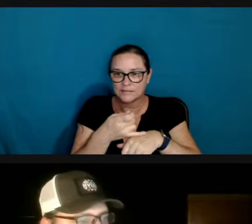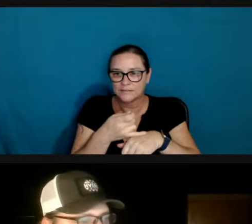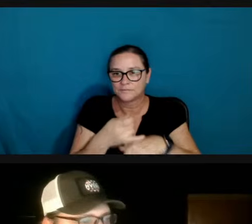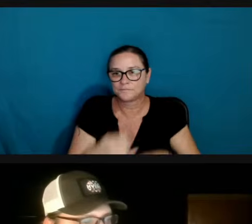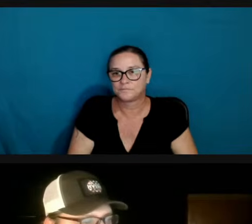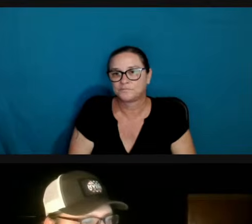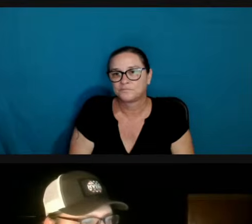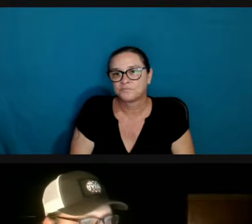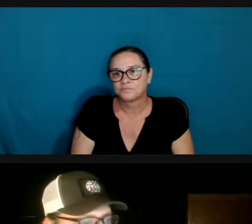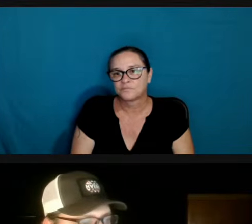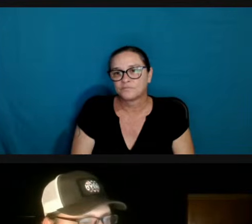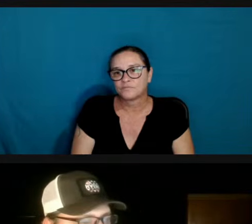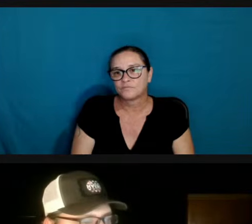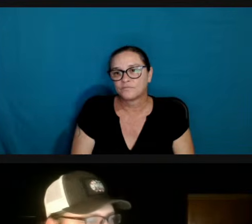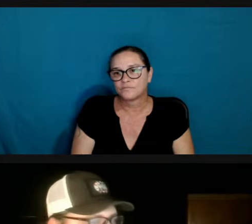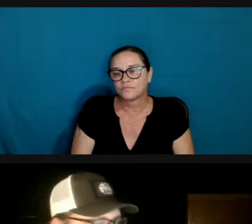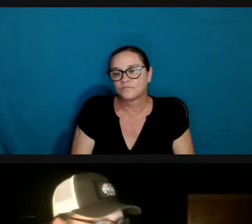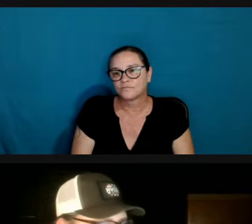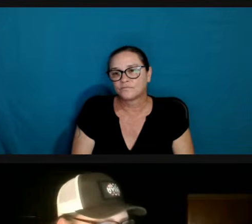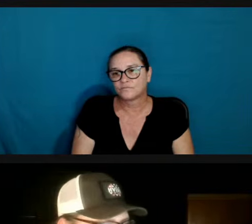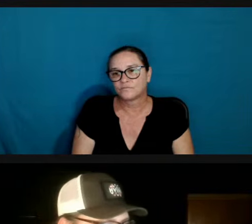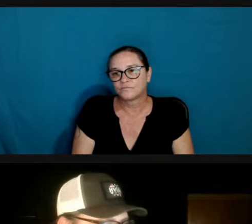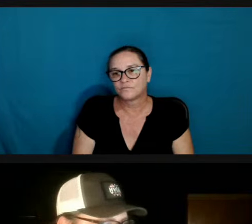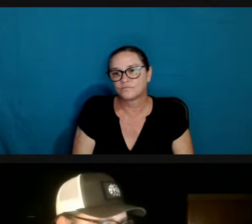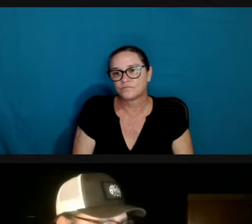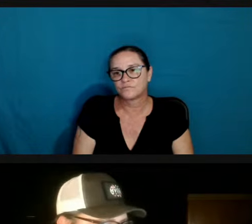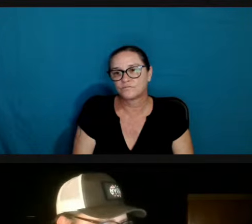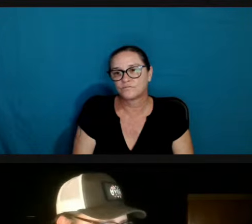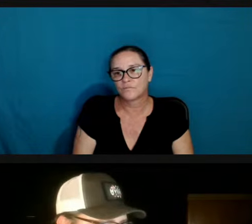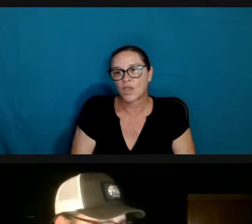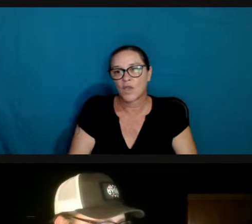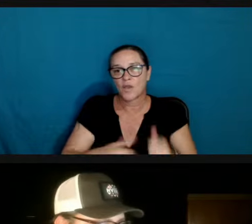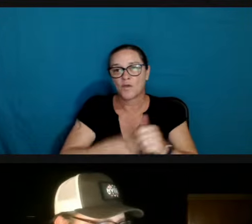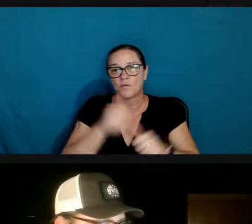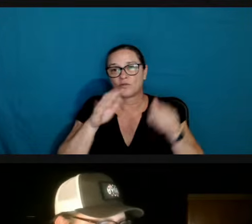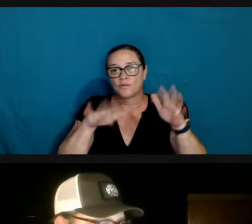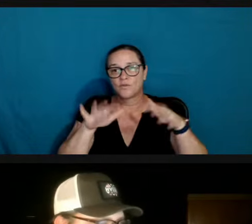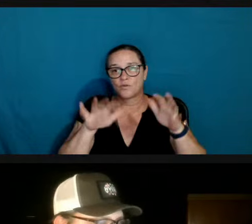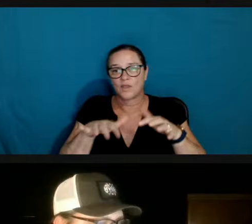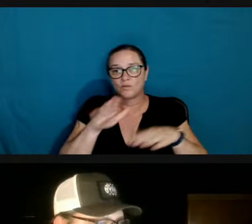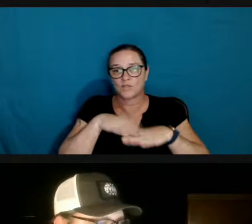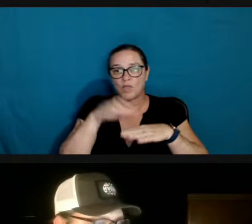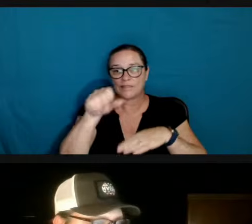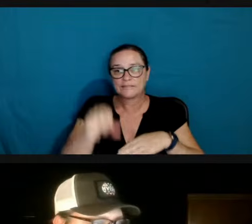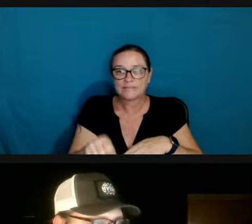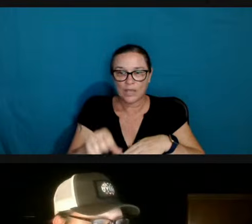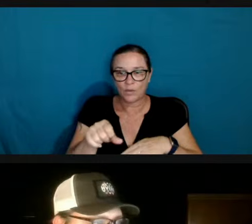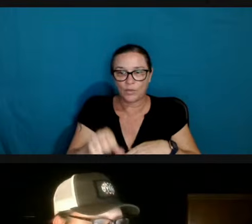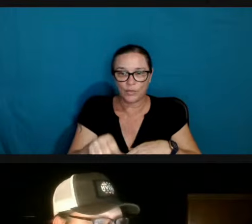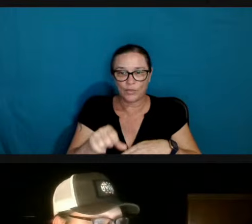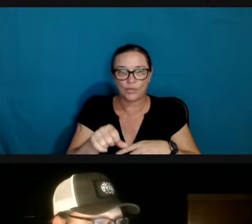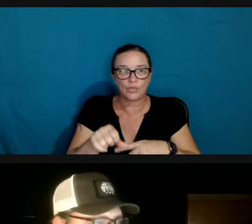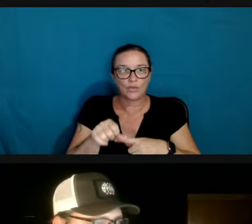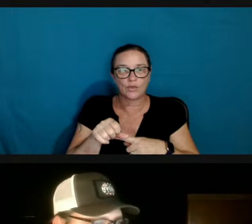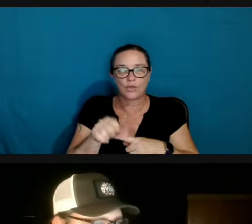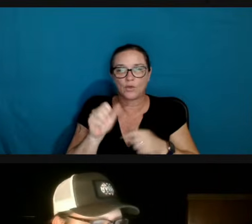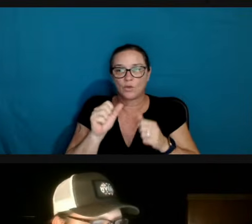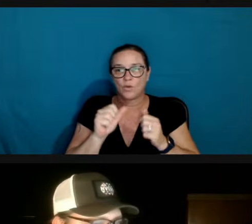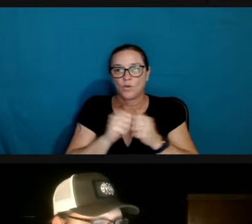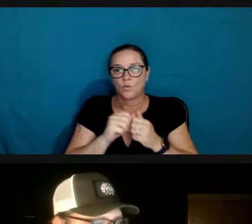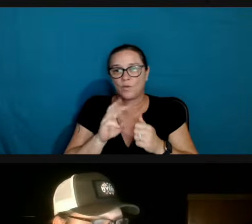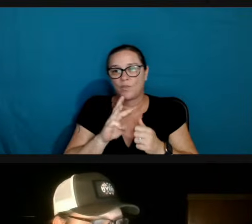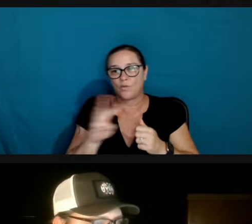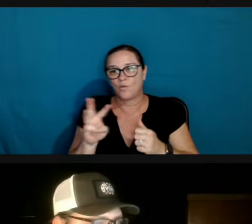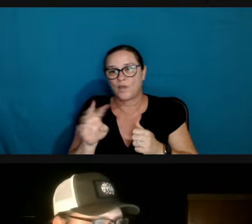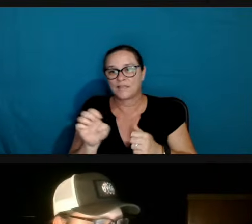these were, most of the rainfall got deposited on the south side of the island, with the west side and